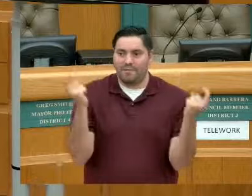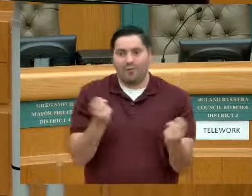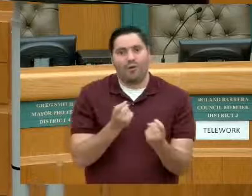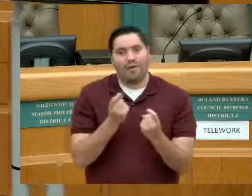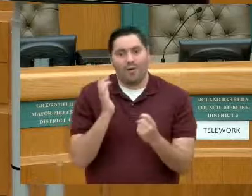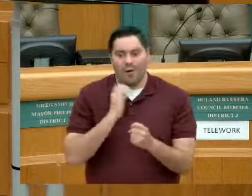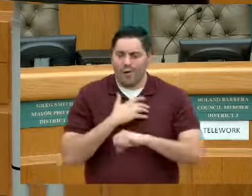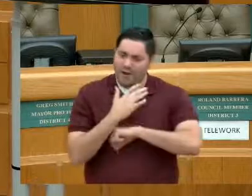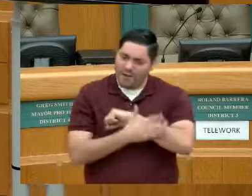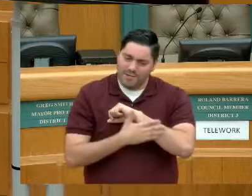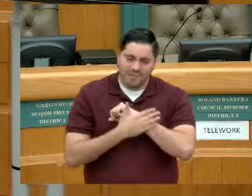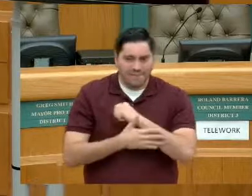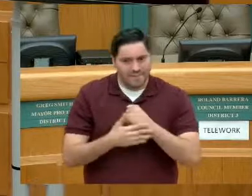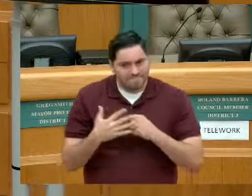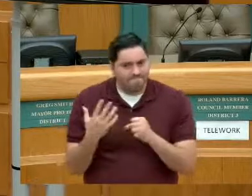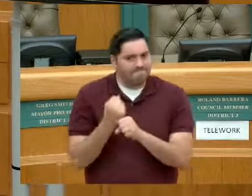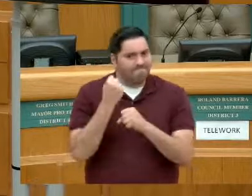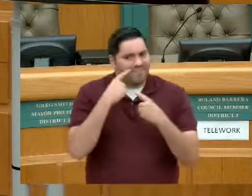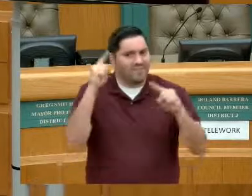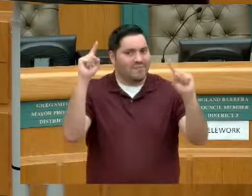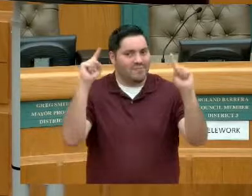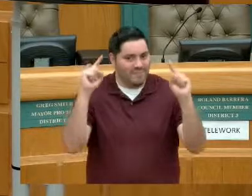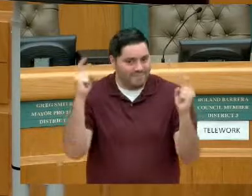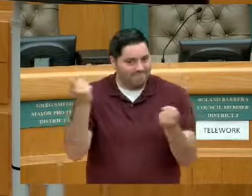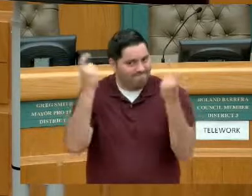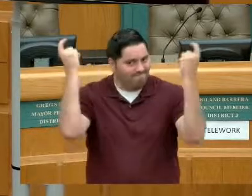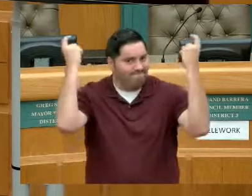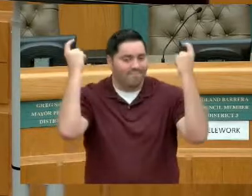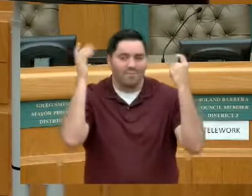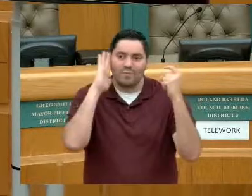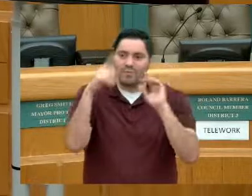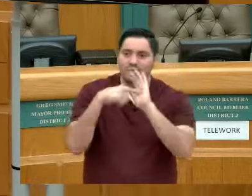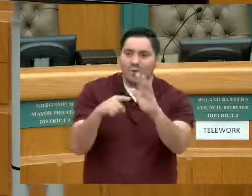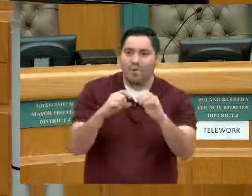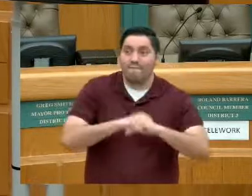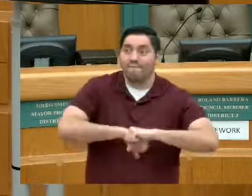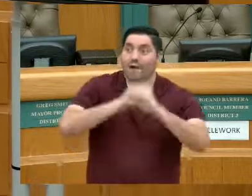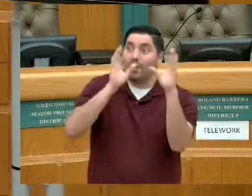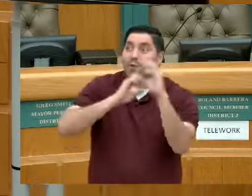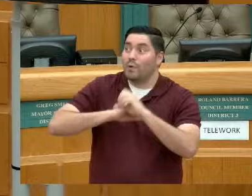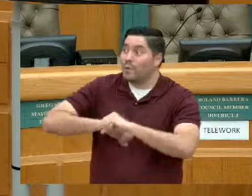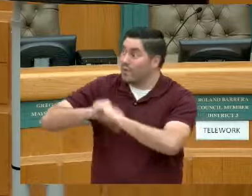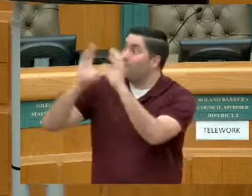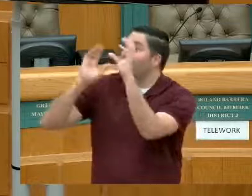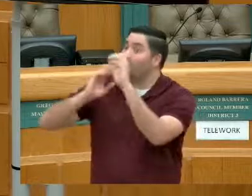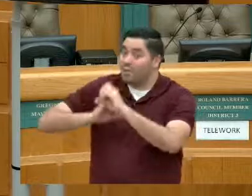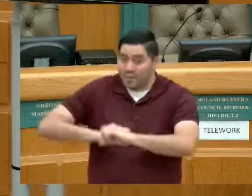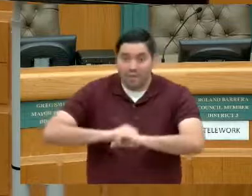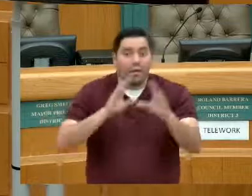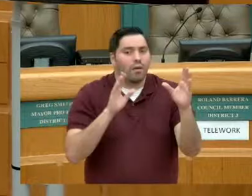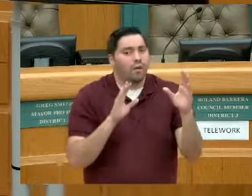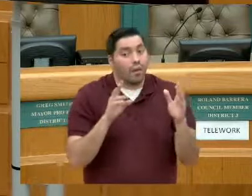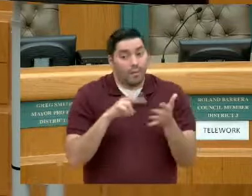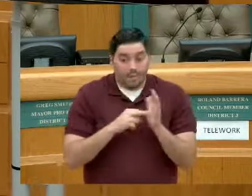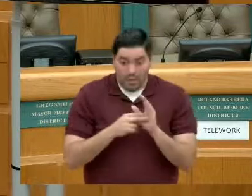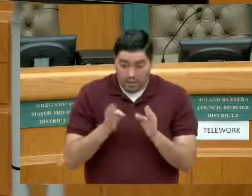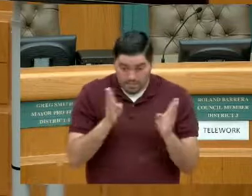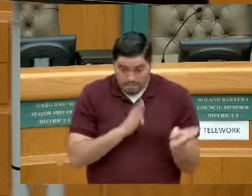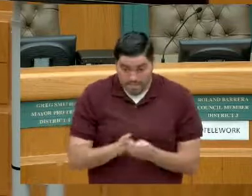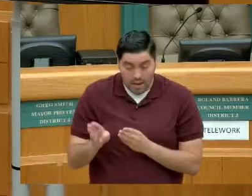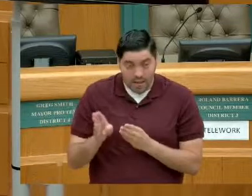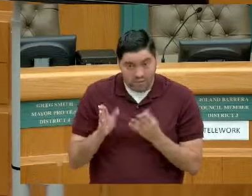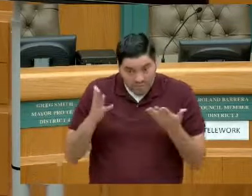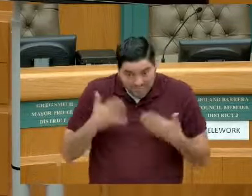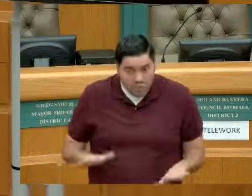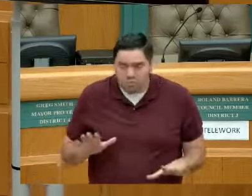year to help us celebrate the greatness of our country and have a celebration with a fireworks display. There may not